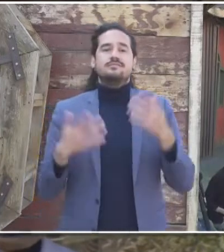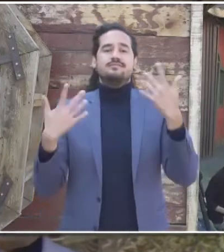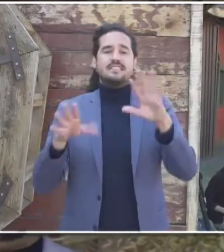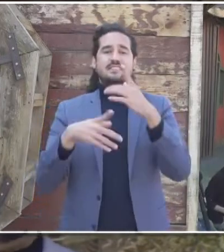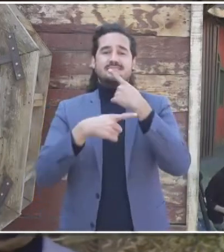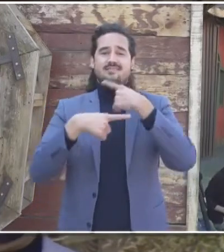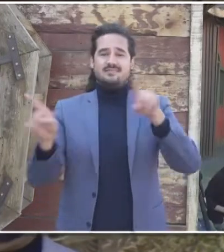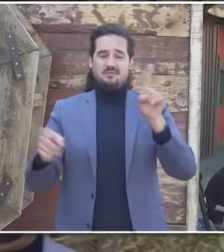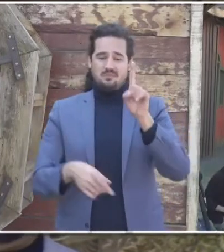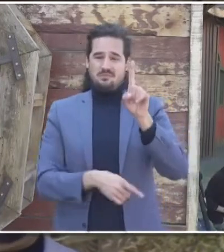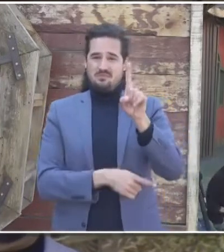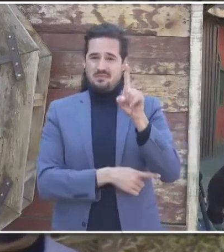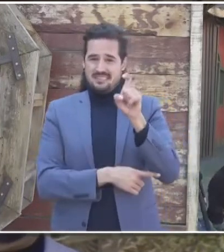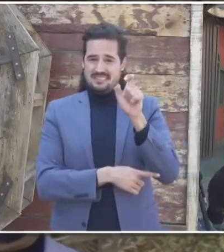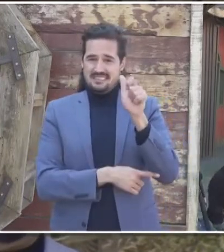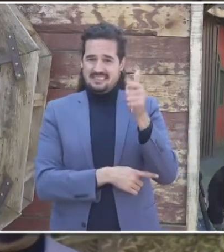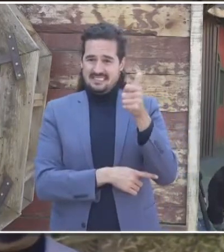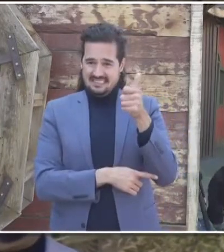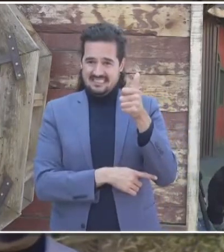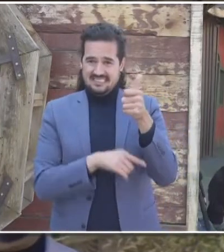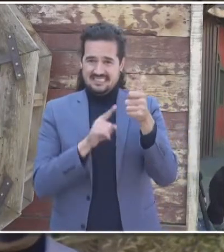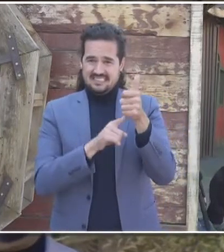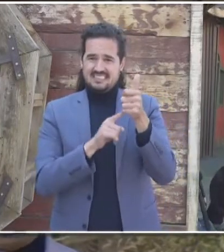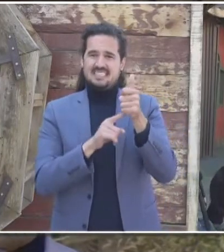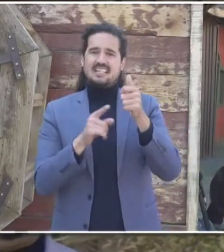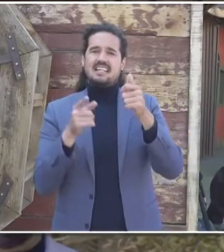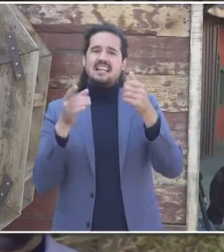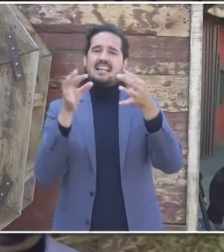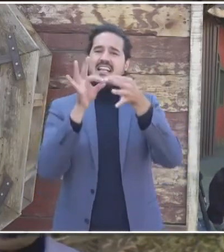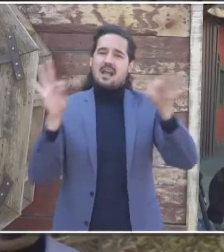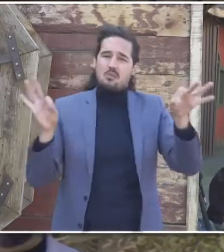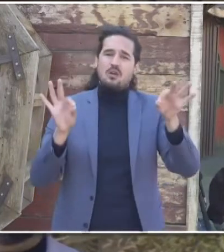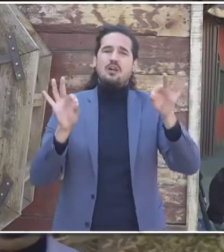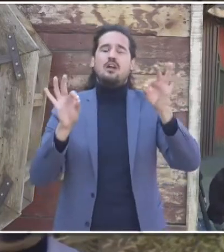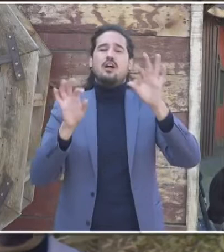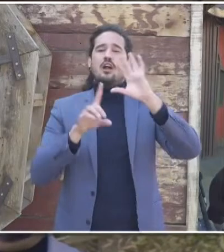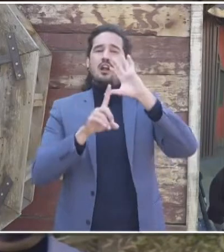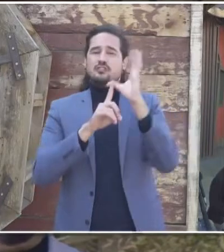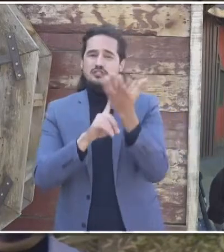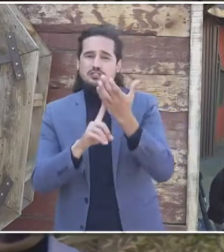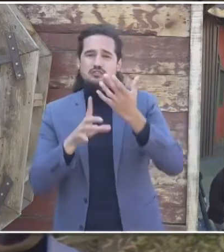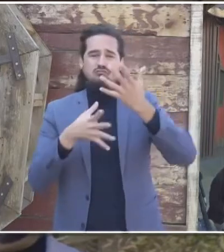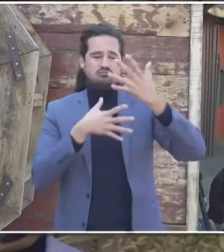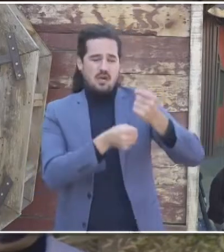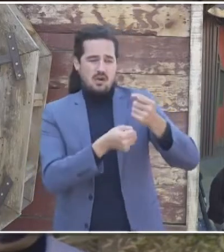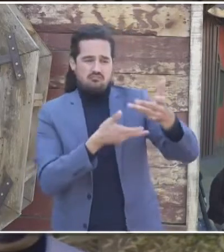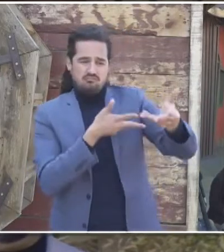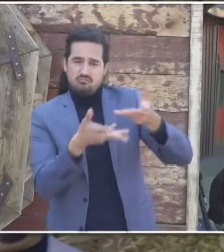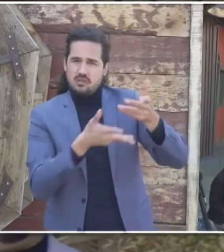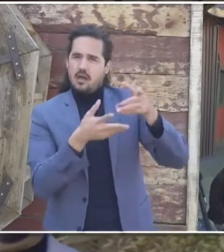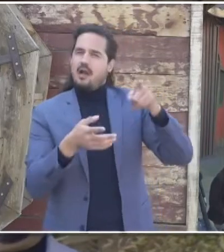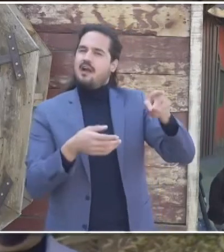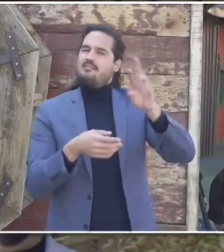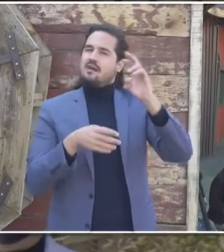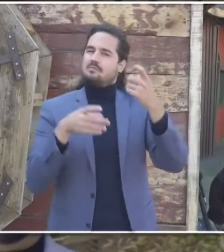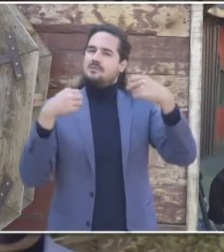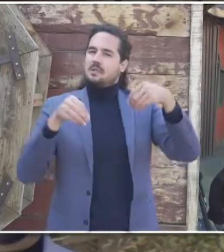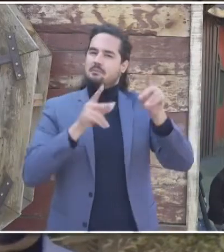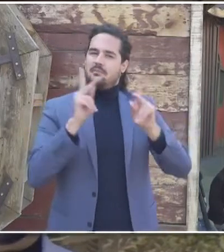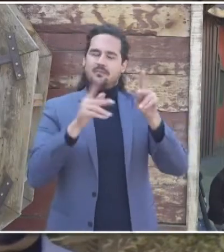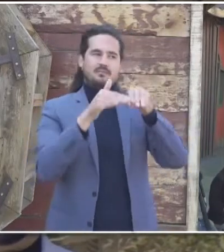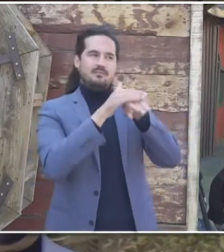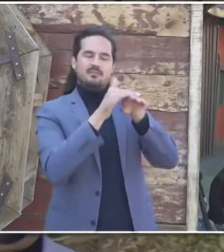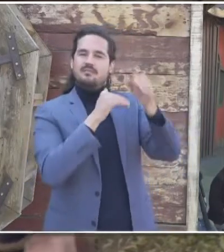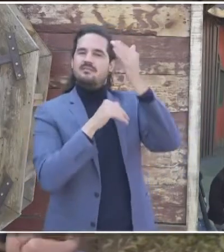language, peer-to-peer, trusted messenger strategies to help deliver the message of the efficacy and safety of